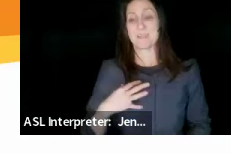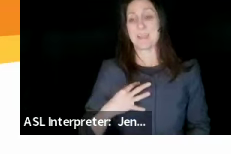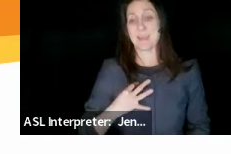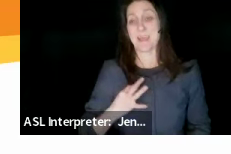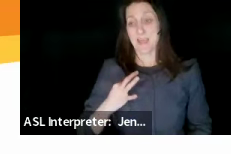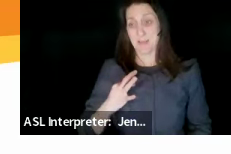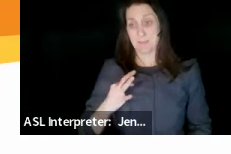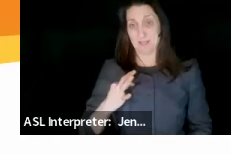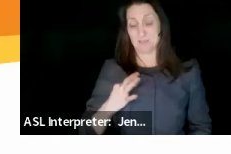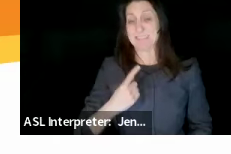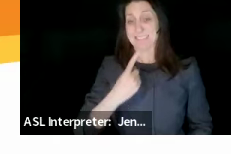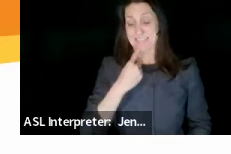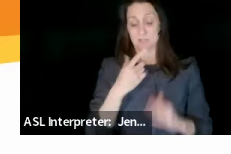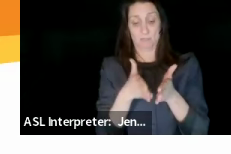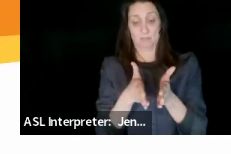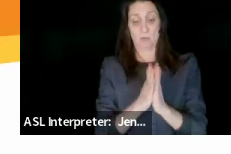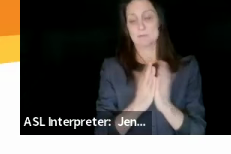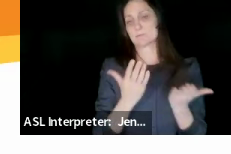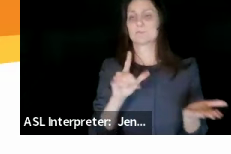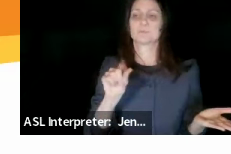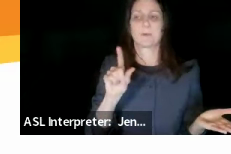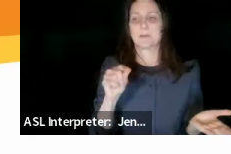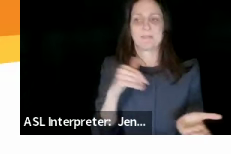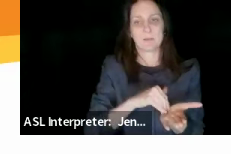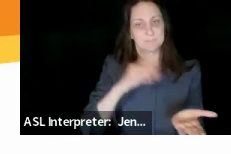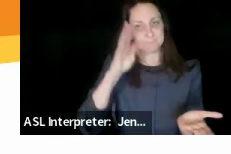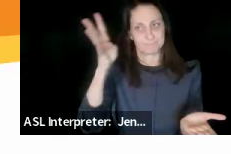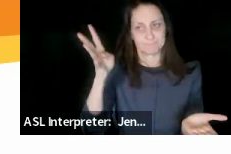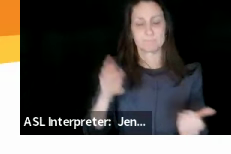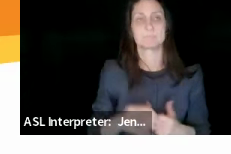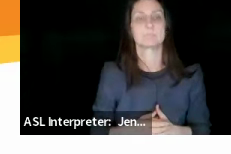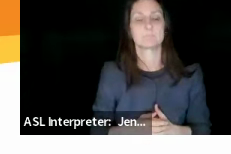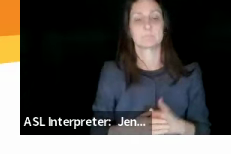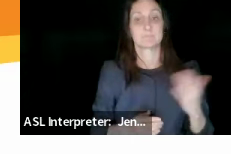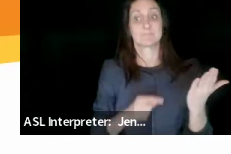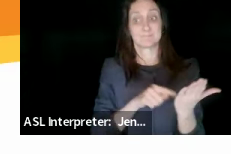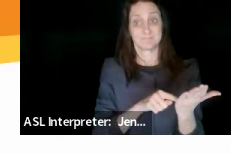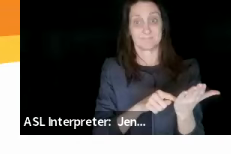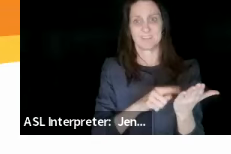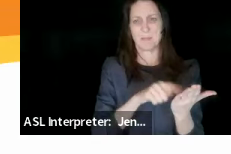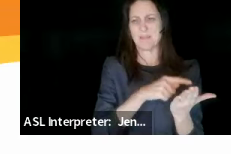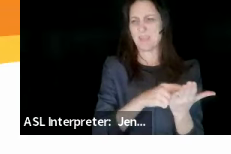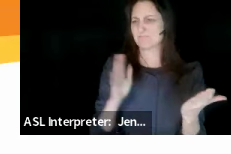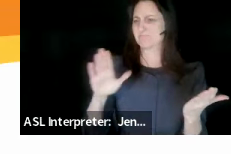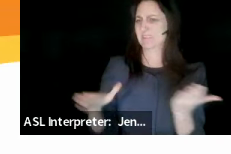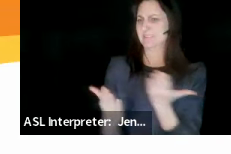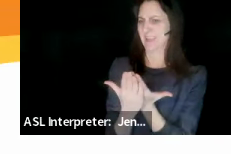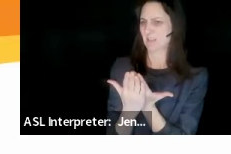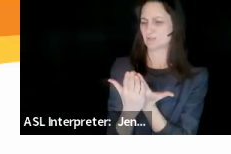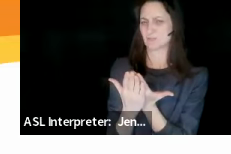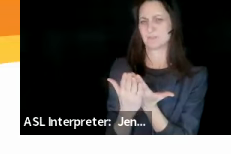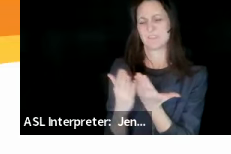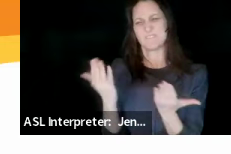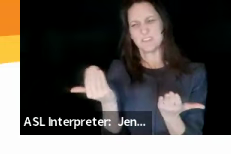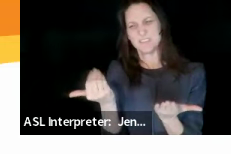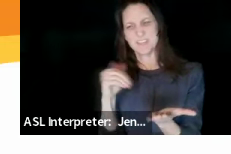requesting 20,000. The attached budget documents mention 15,000.